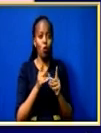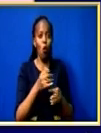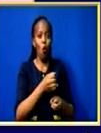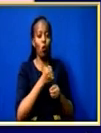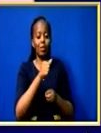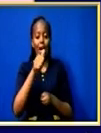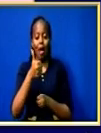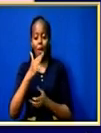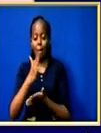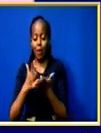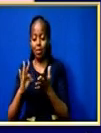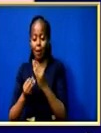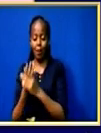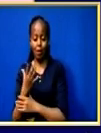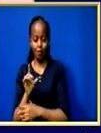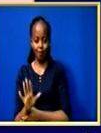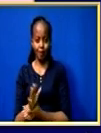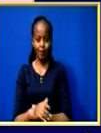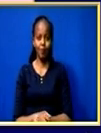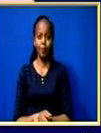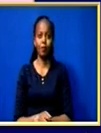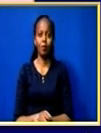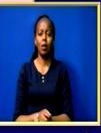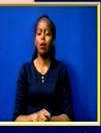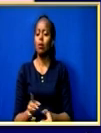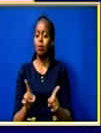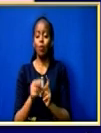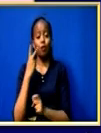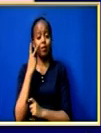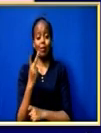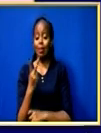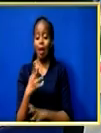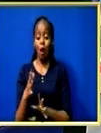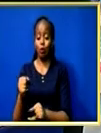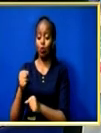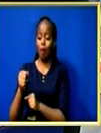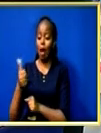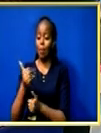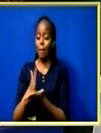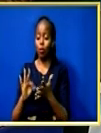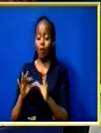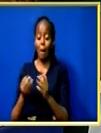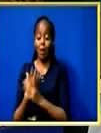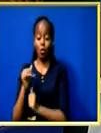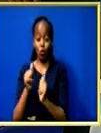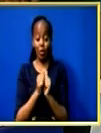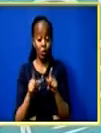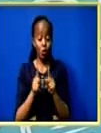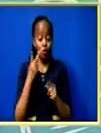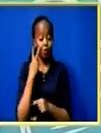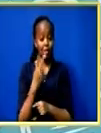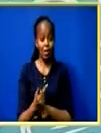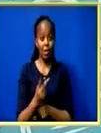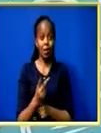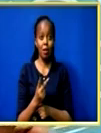other parts of the plant together. Just as we have seen it holding other parts of the plant together, we've seen it